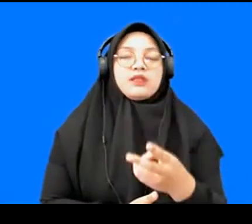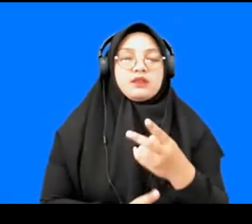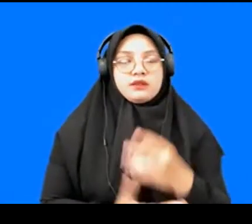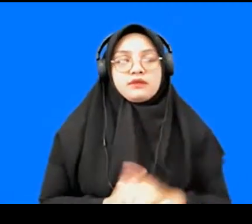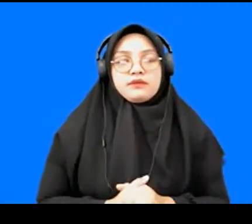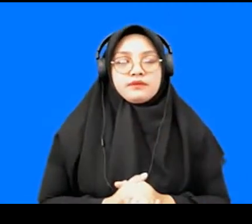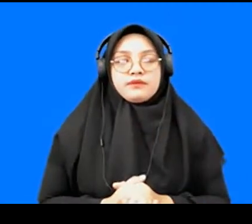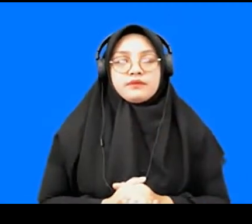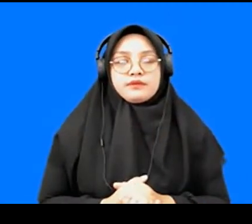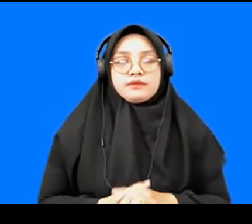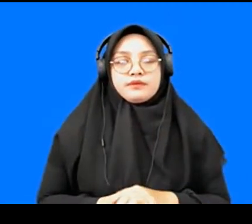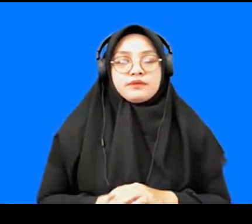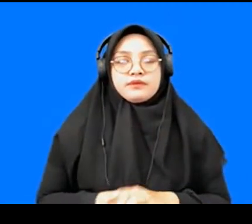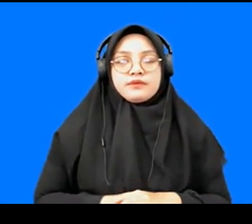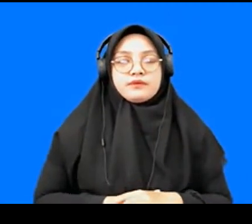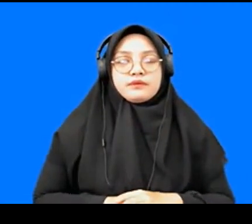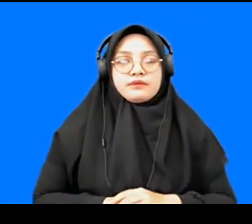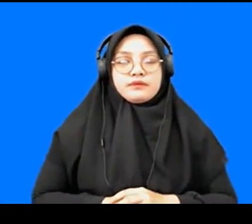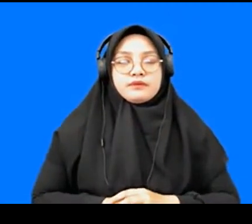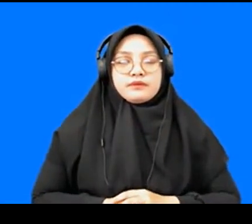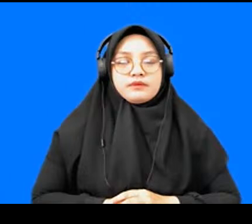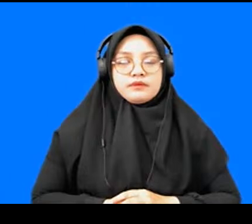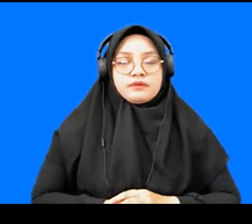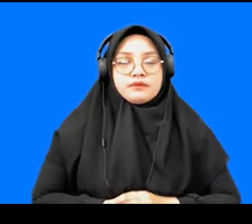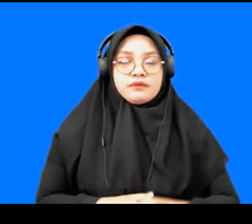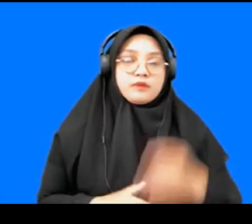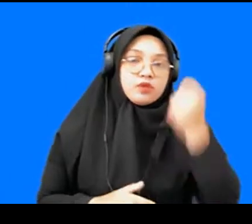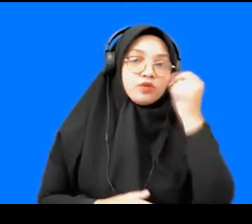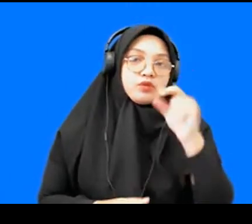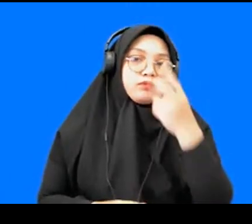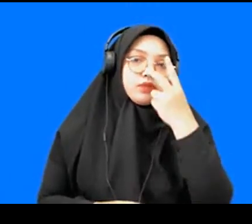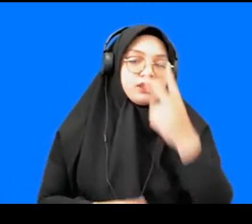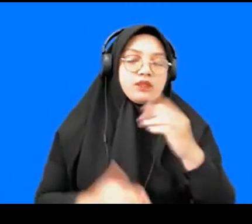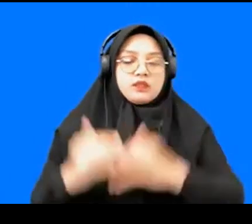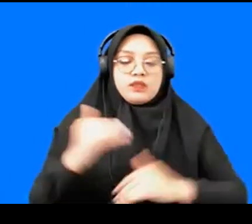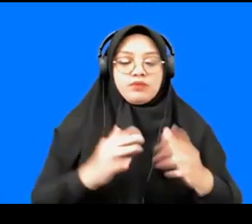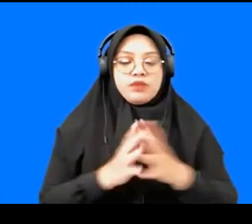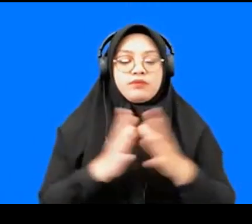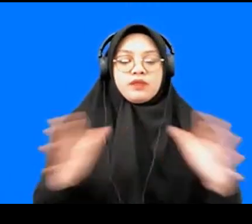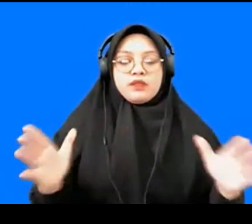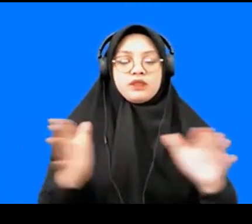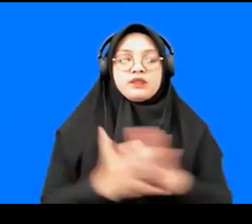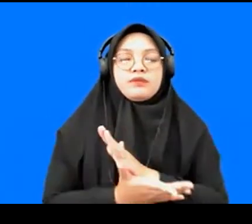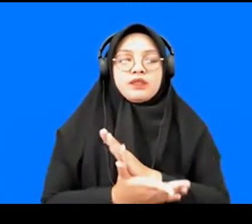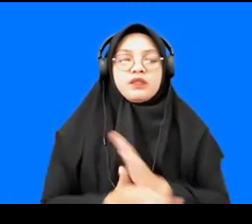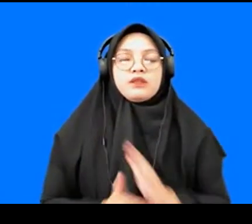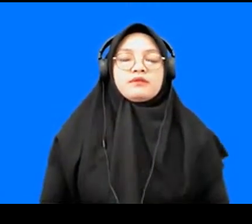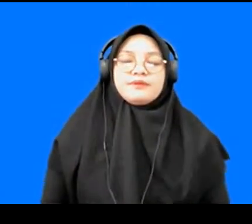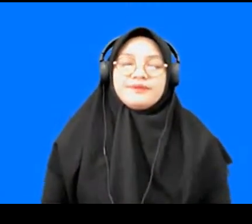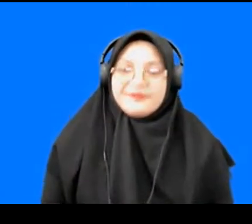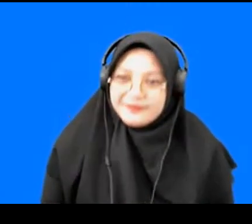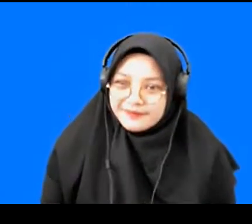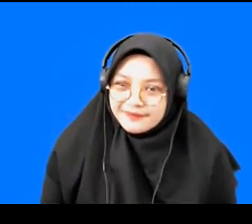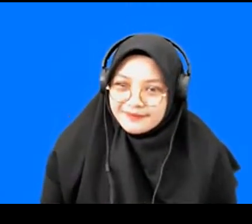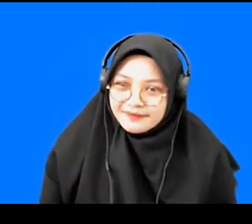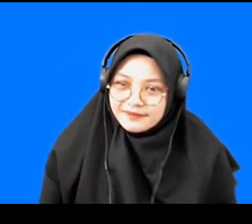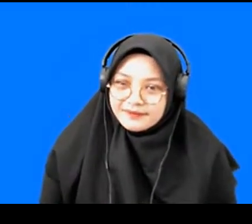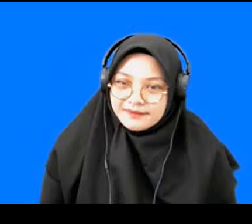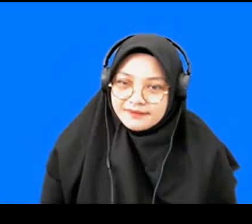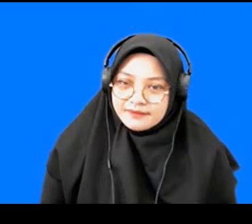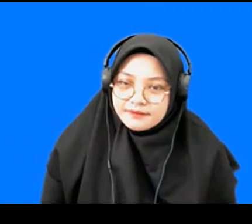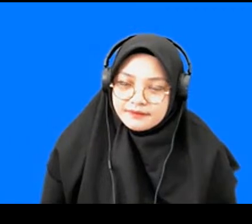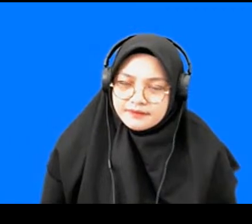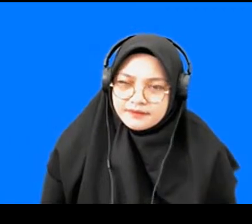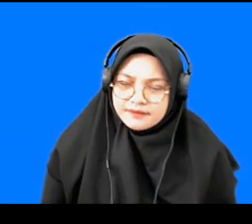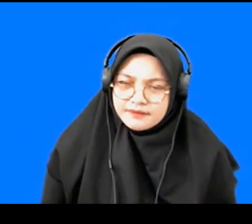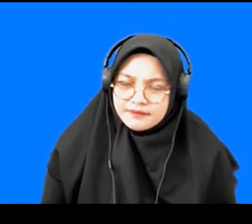To capture more opportunity. For instance, for persons with disability, the tax revenue from the wealth tax